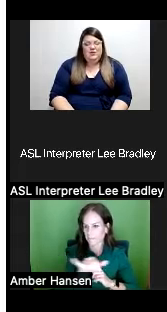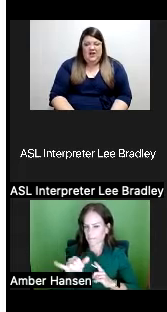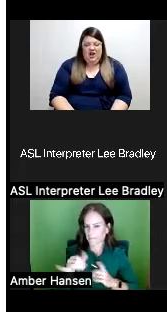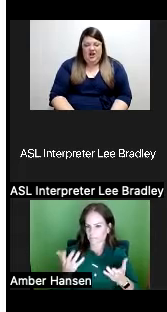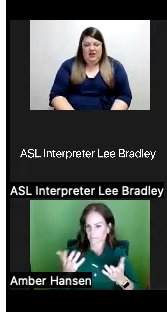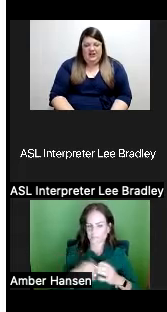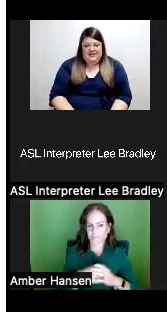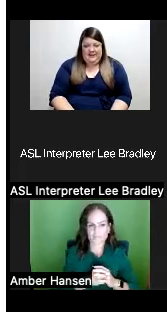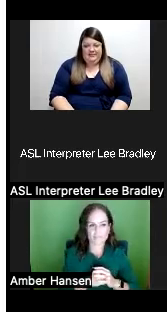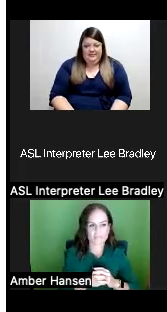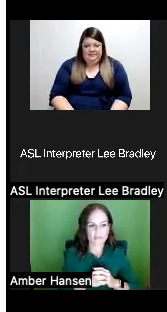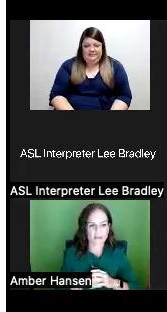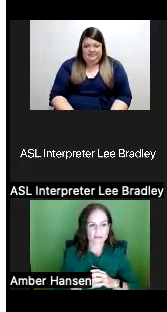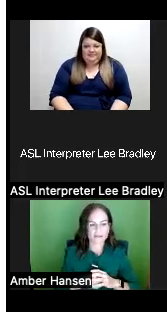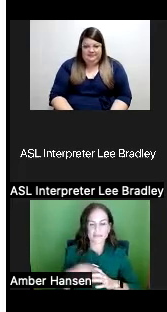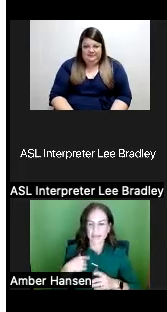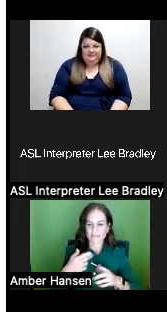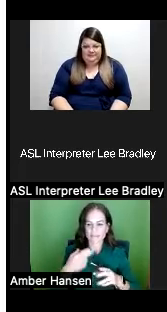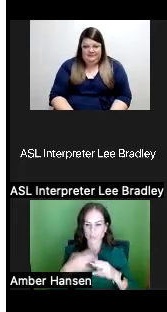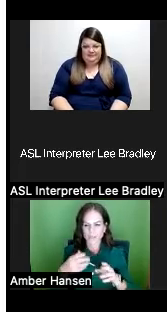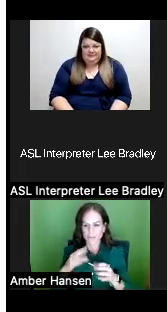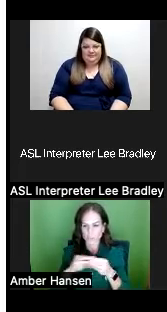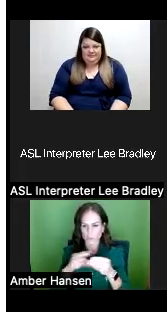Those words all look the same.